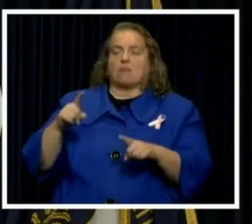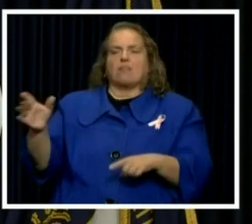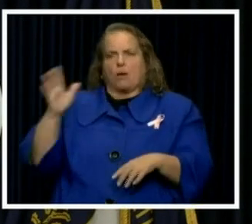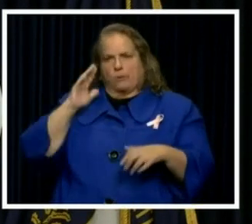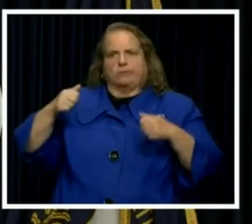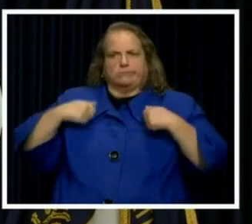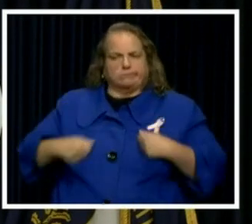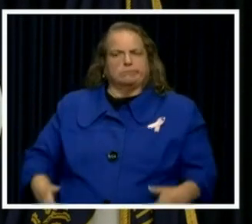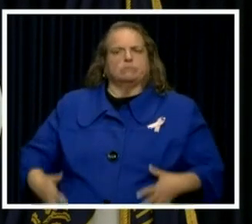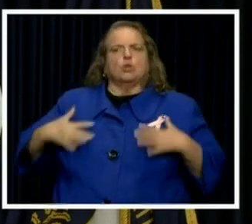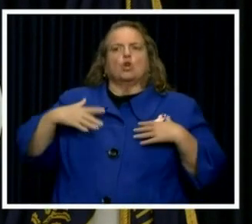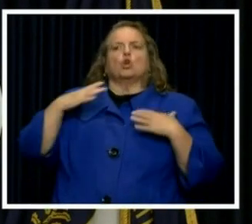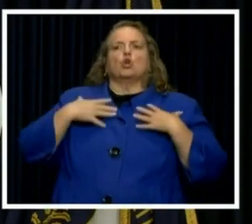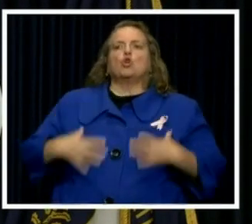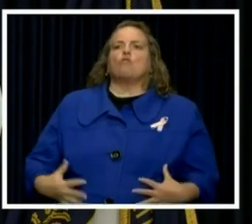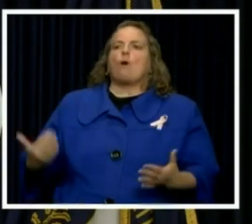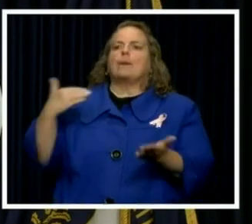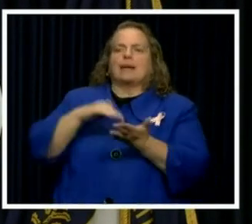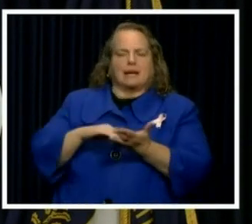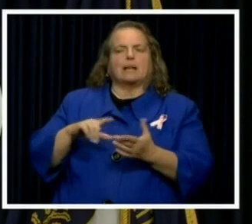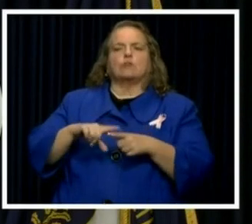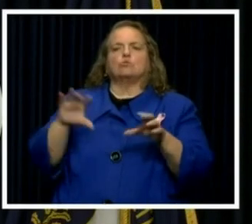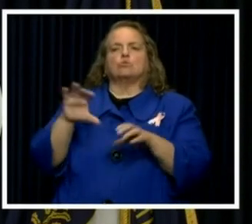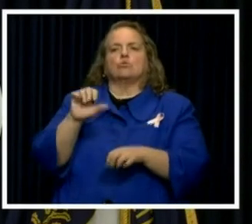job done. So before anybody